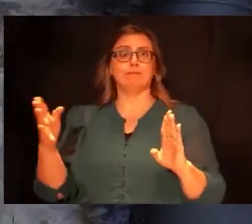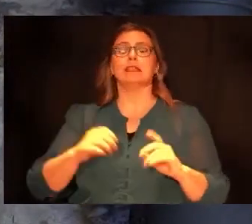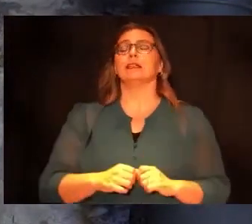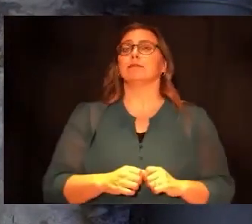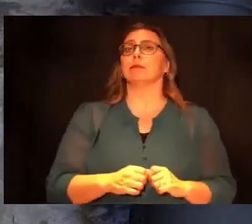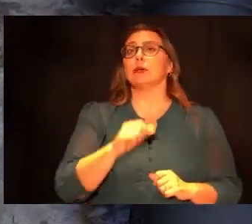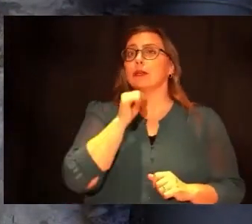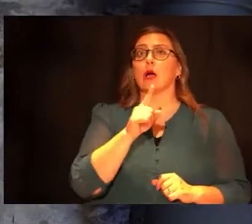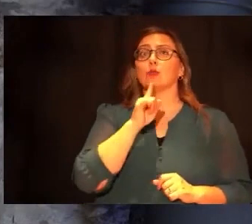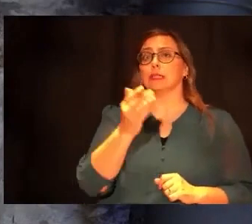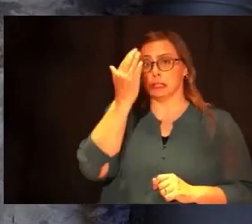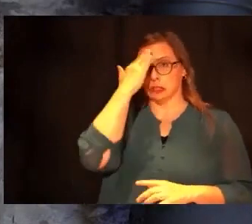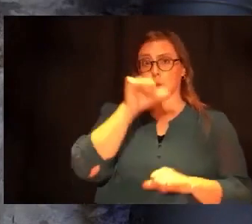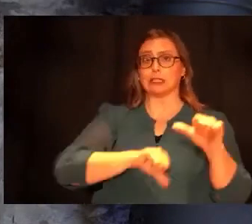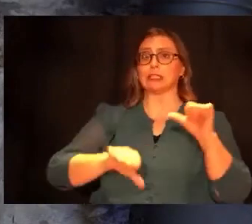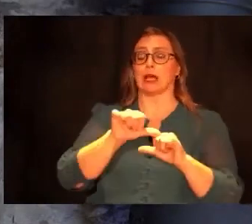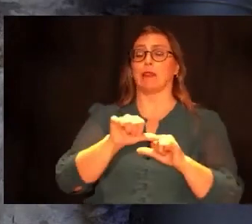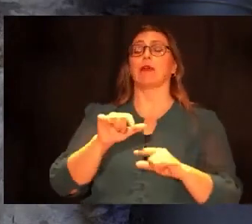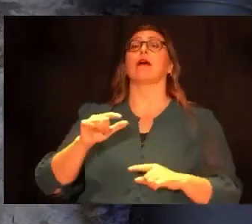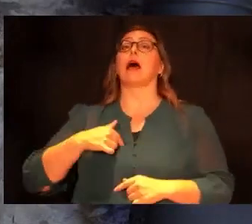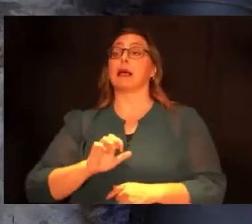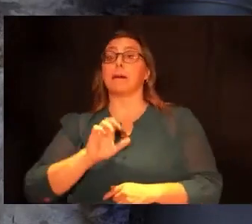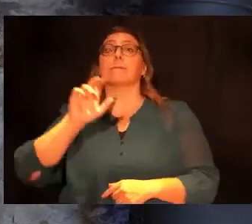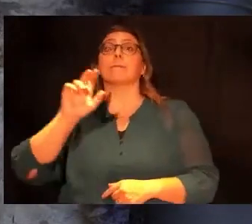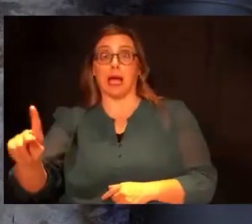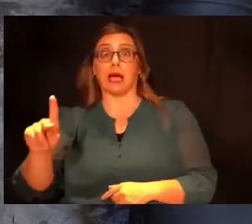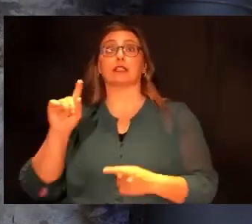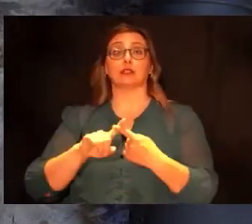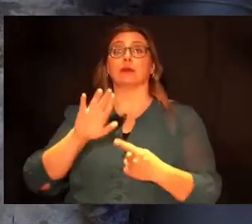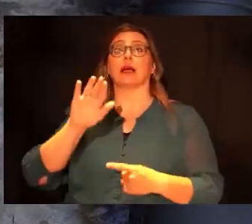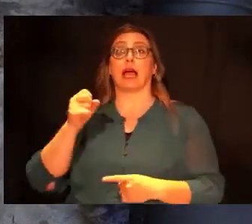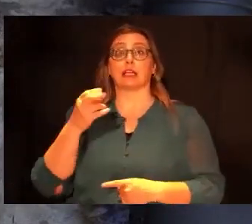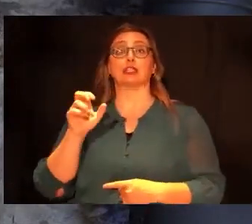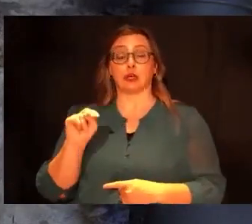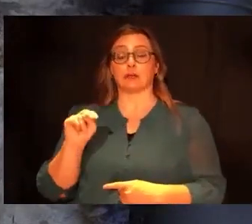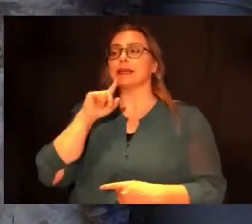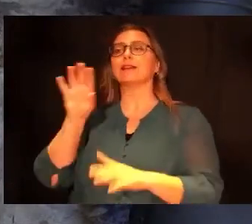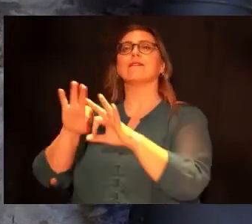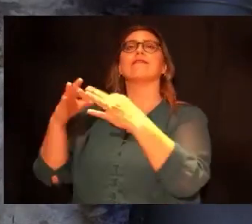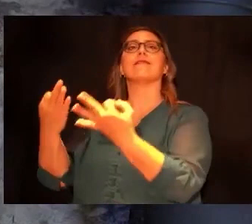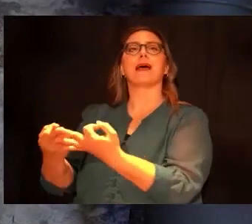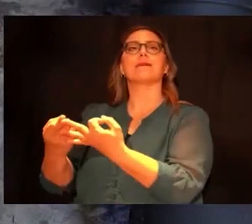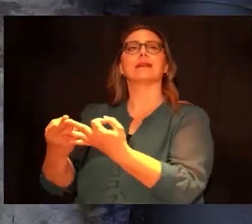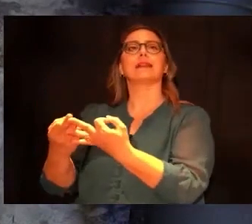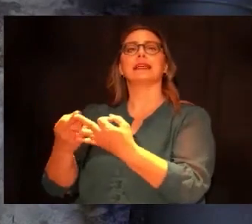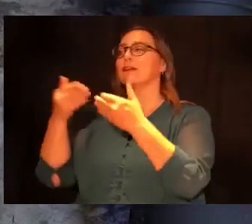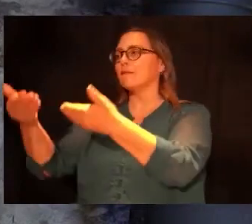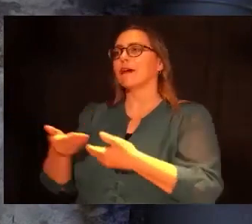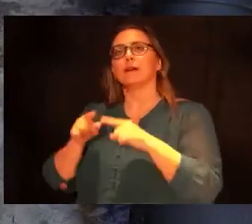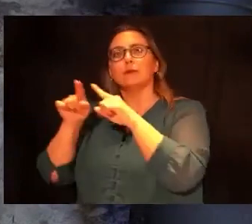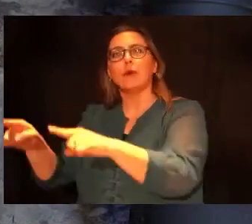get to know each other. I came back to Ashen because a family invited me to the Canadian Thanksgiving in the